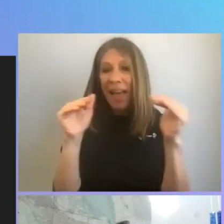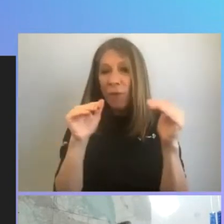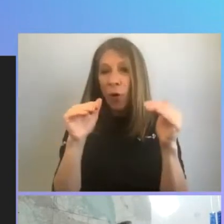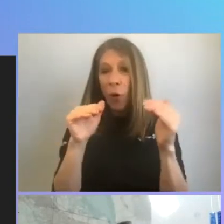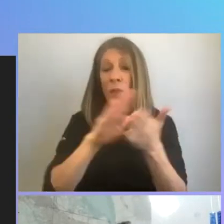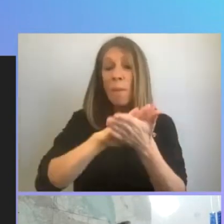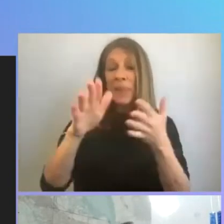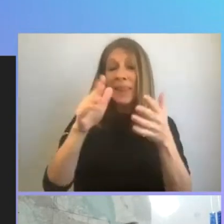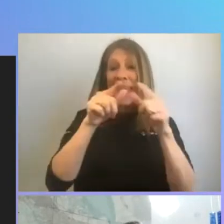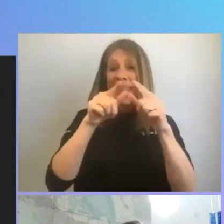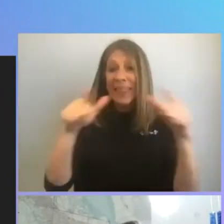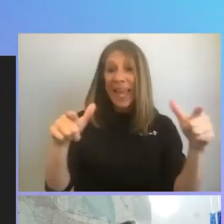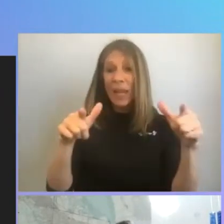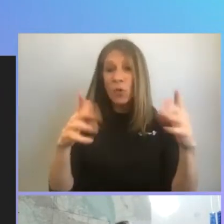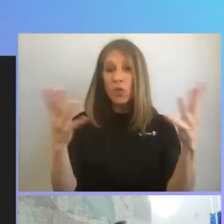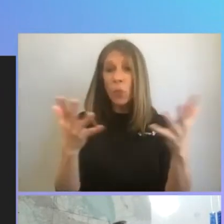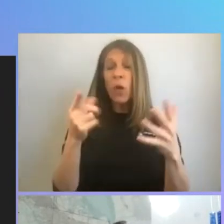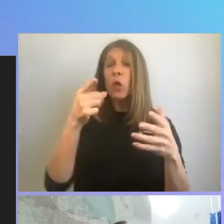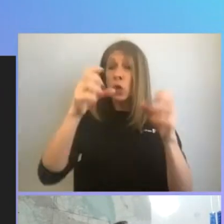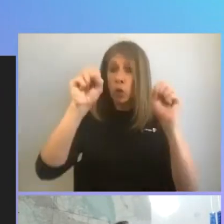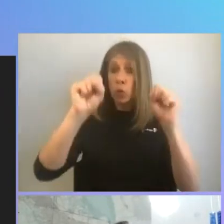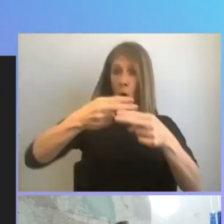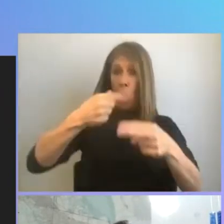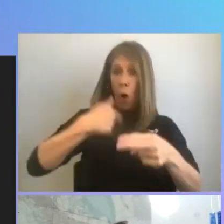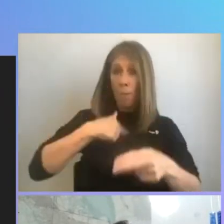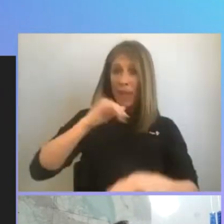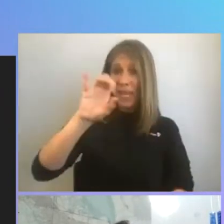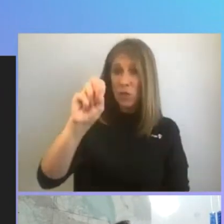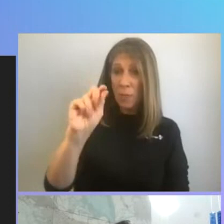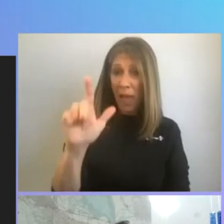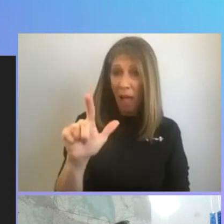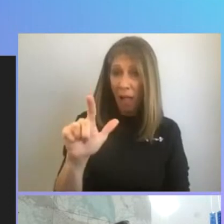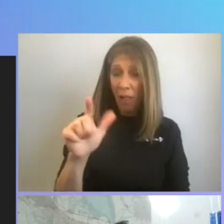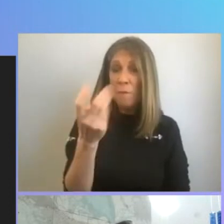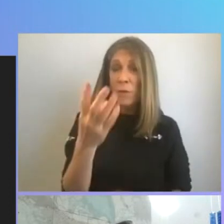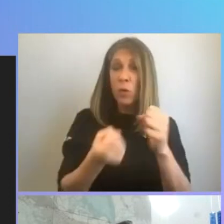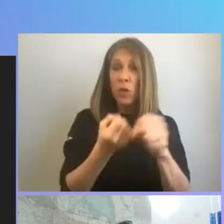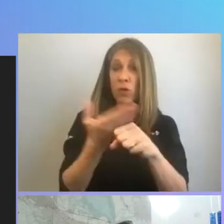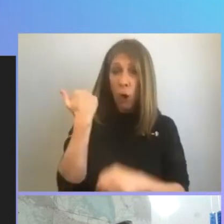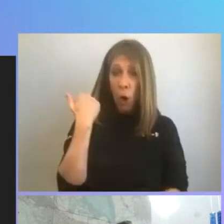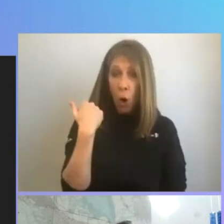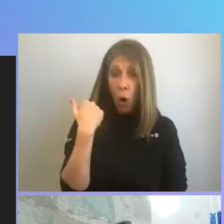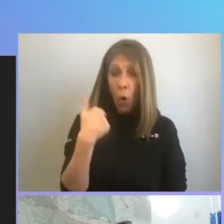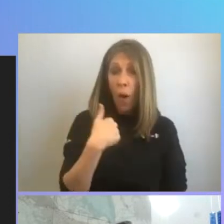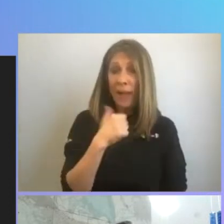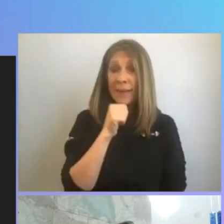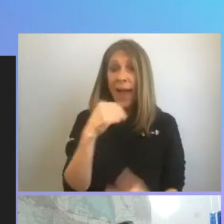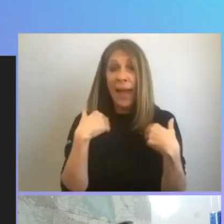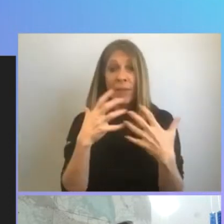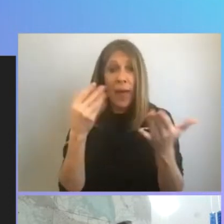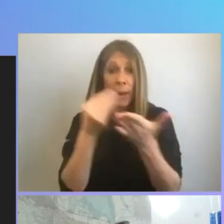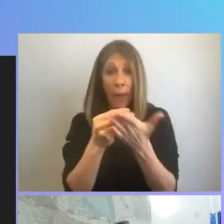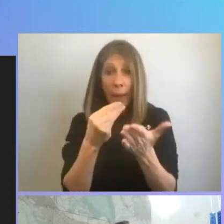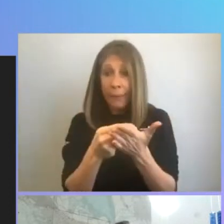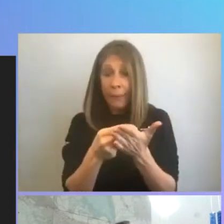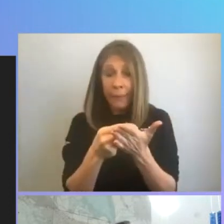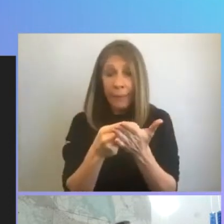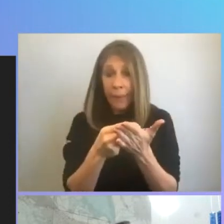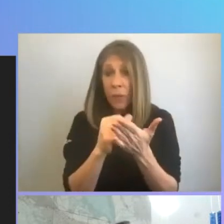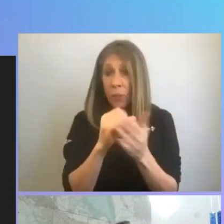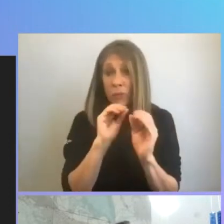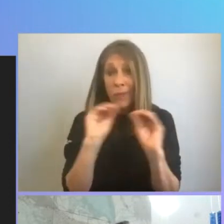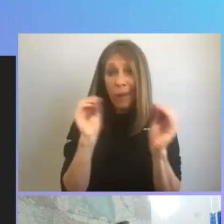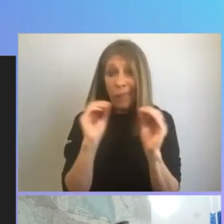language transformation is, you can call me Ishmael. A few years ago, I didn't have much money and there wasn't